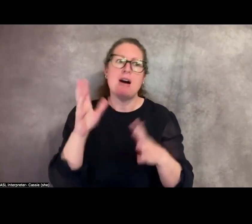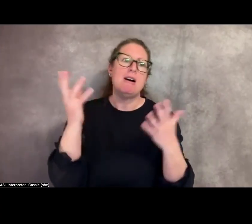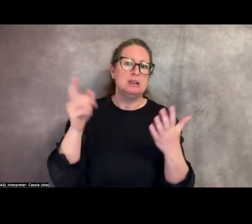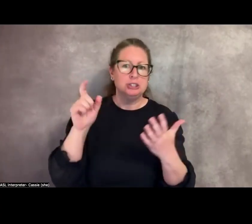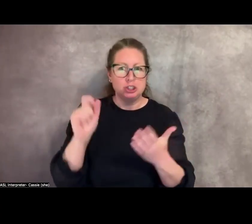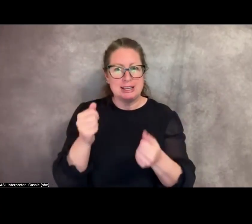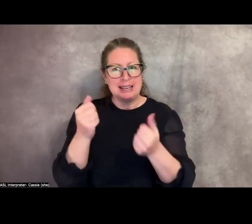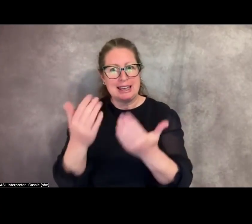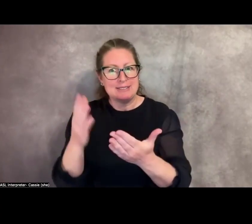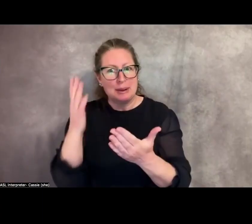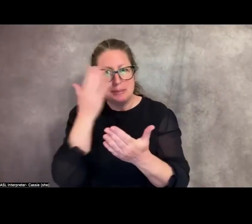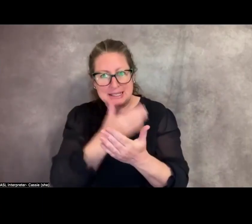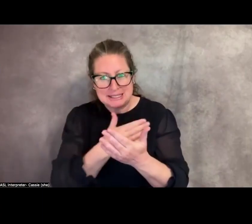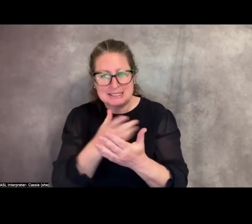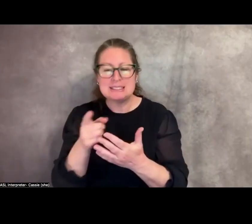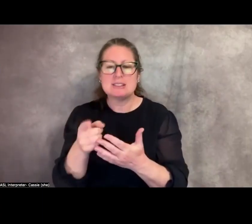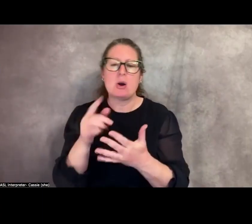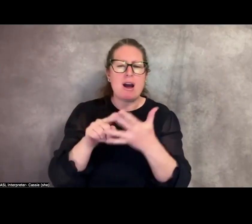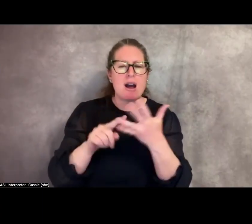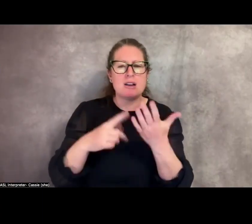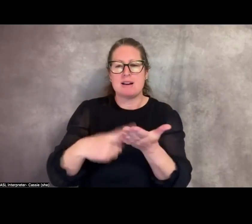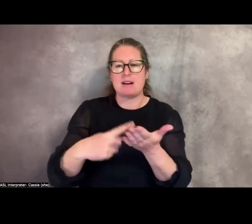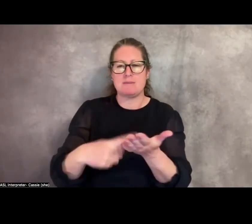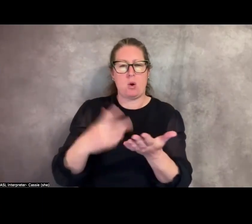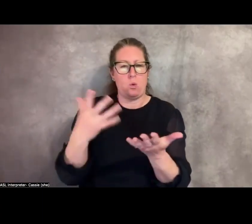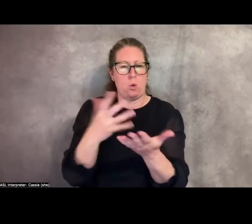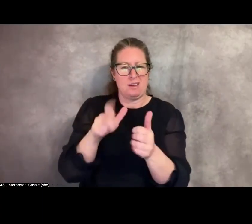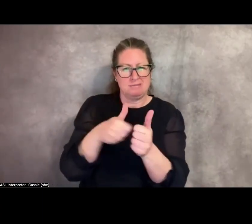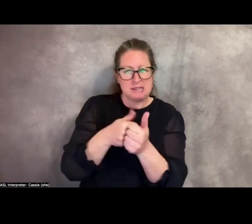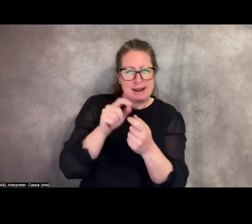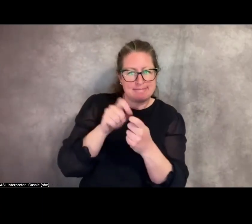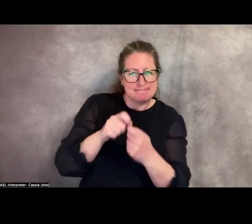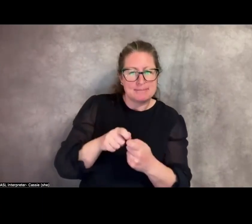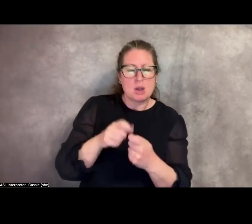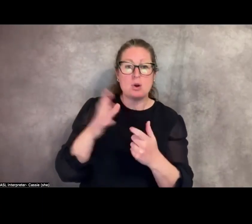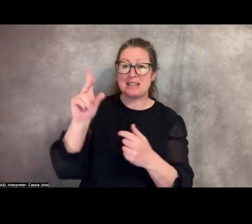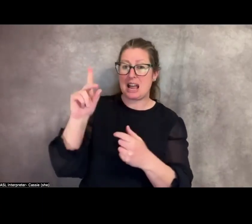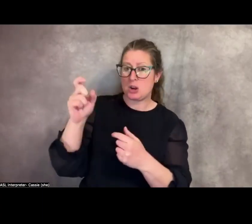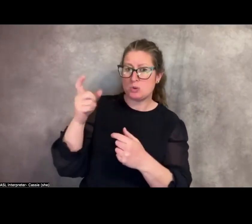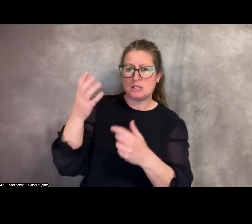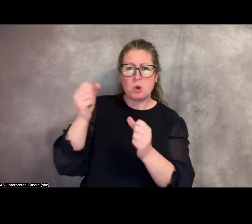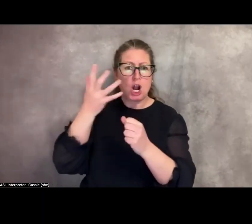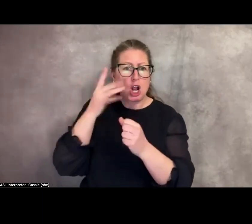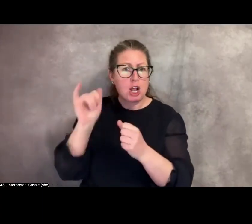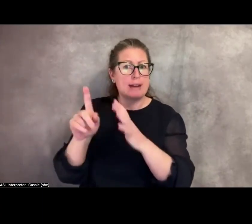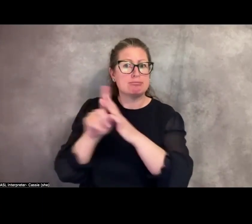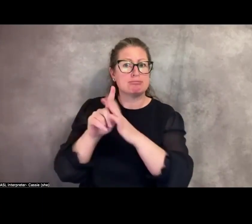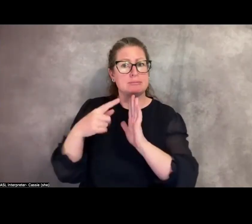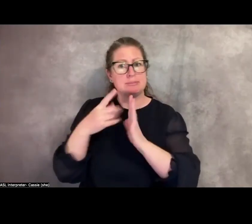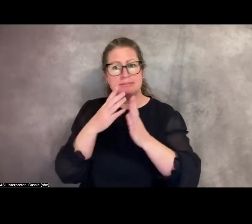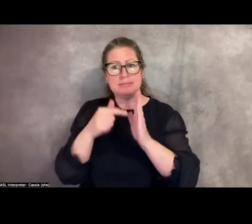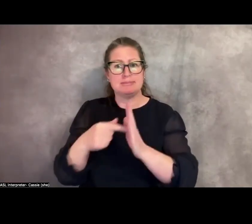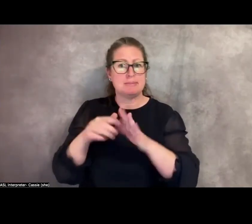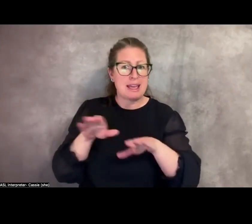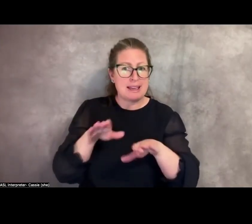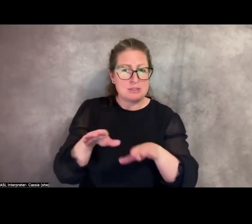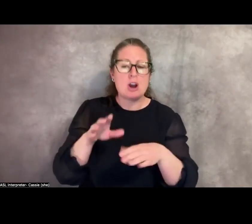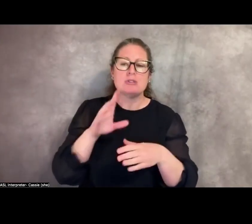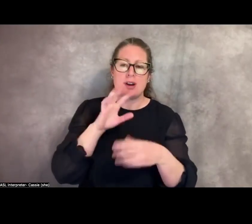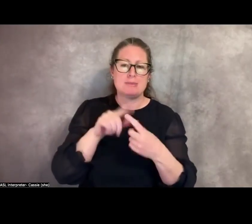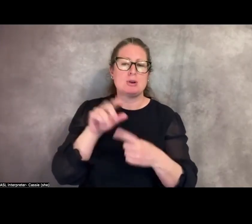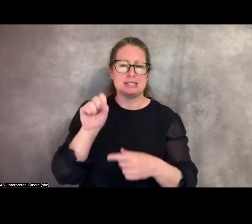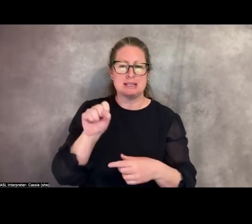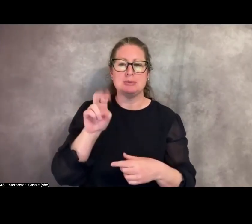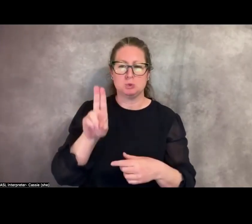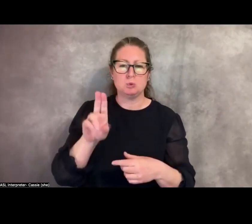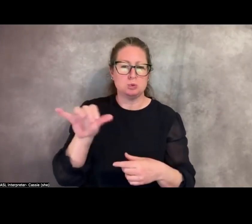offered. We talked about what do certain diagnoses look like. We also pull that into substance use. We talked about the various substances that are out